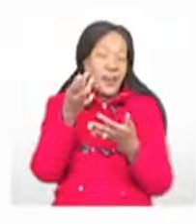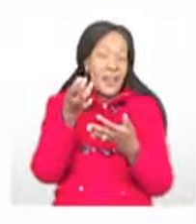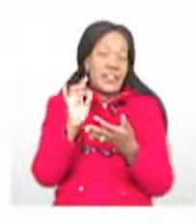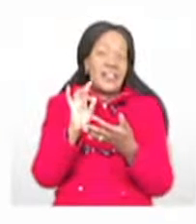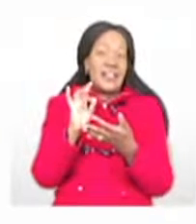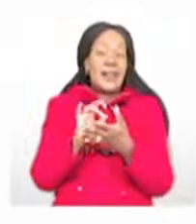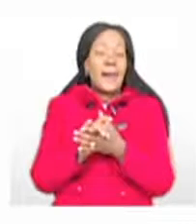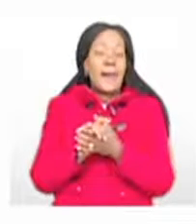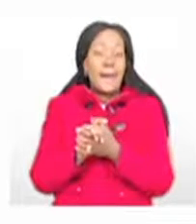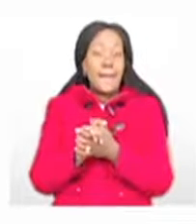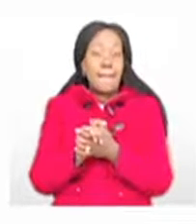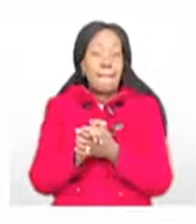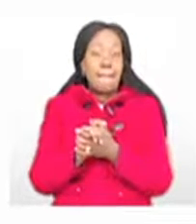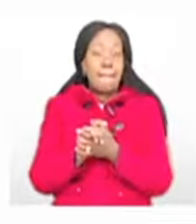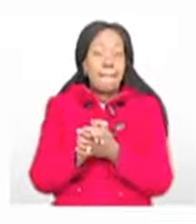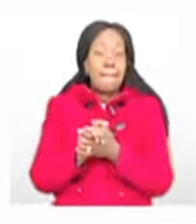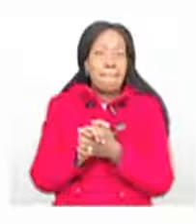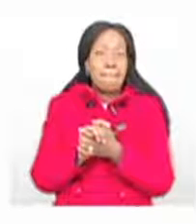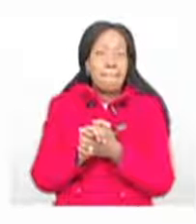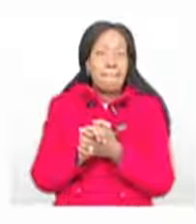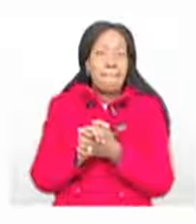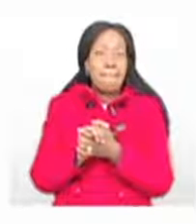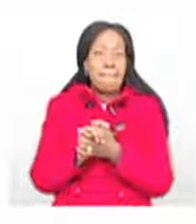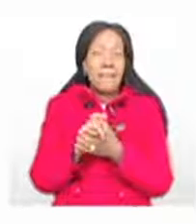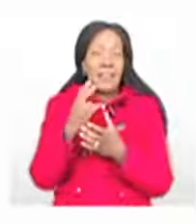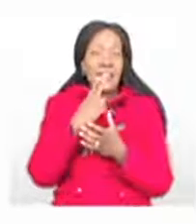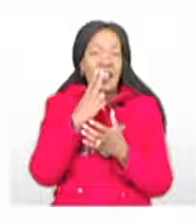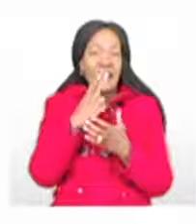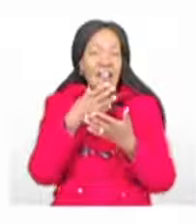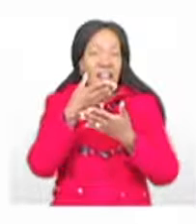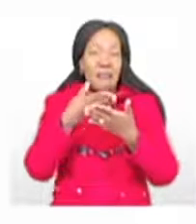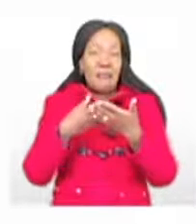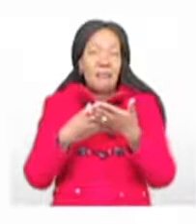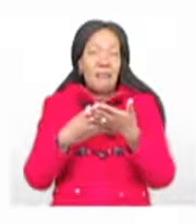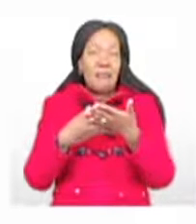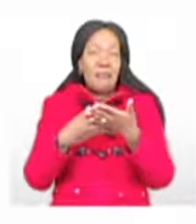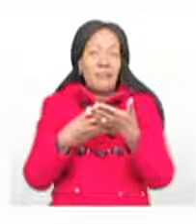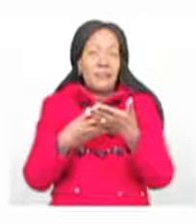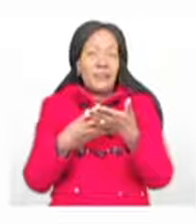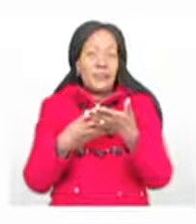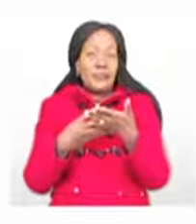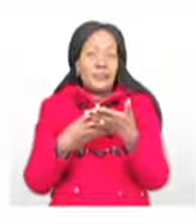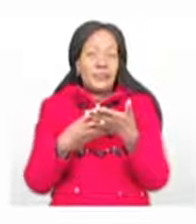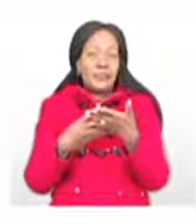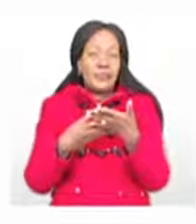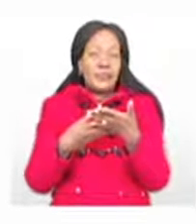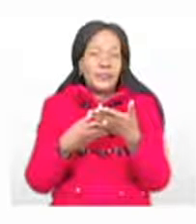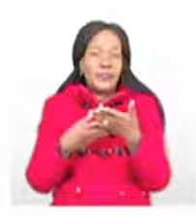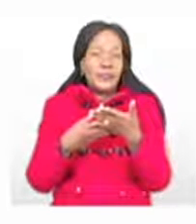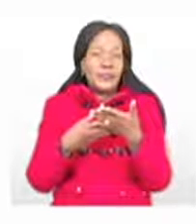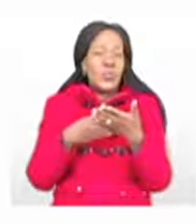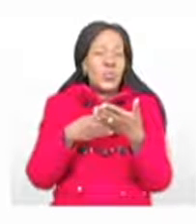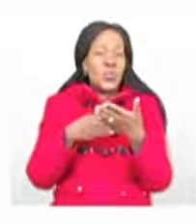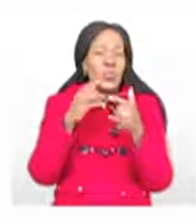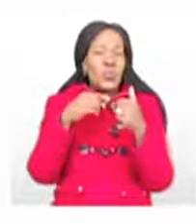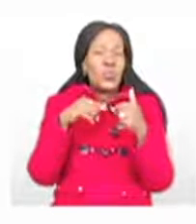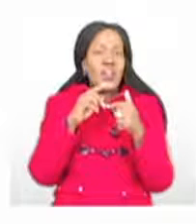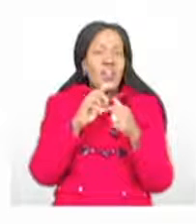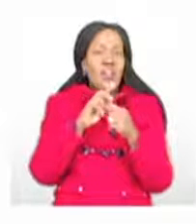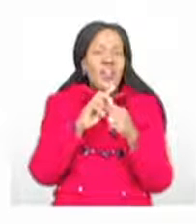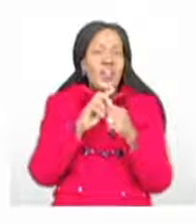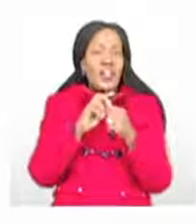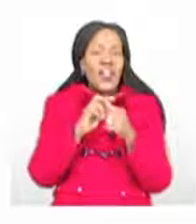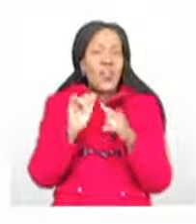8. Looking at the booklet on page 8, we are asked